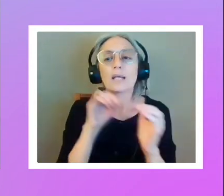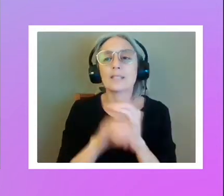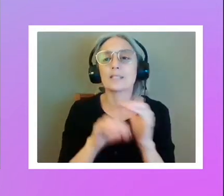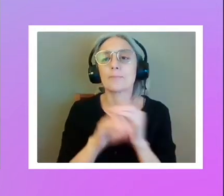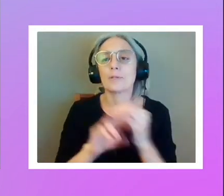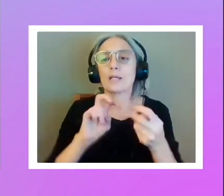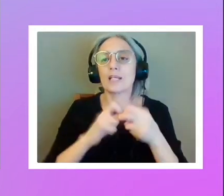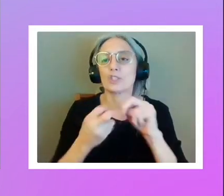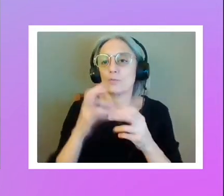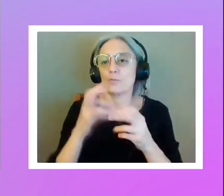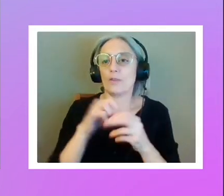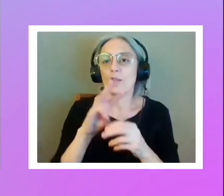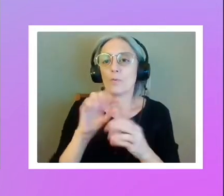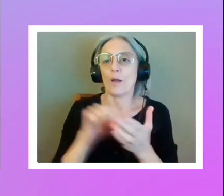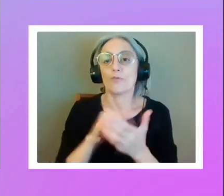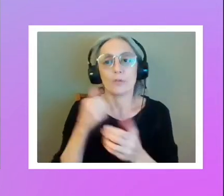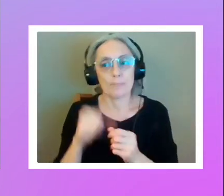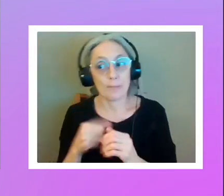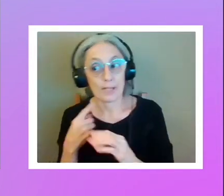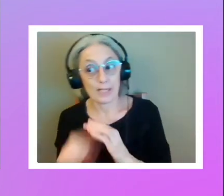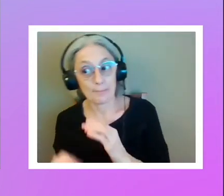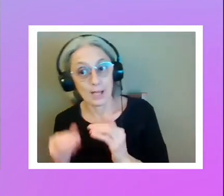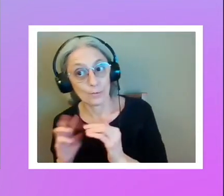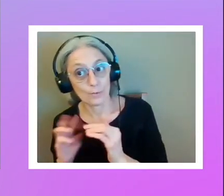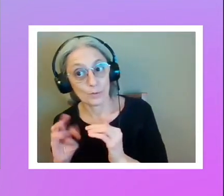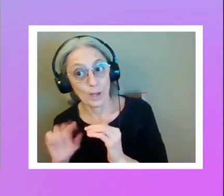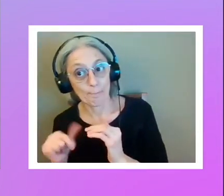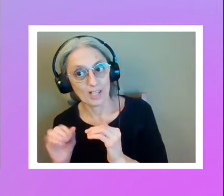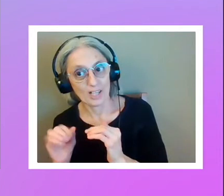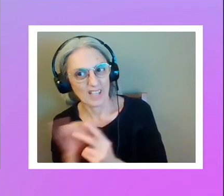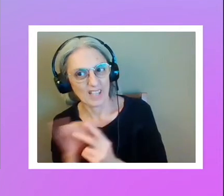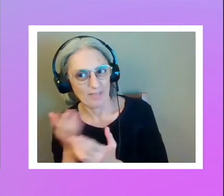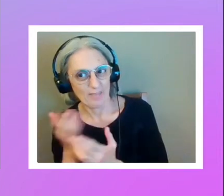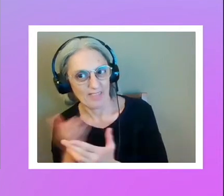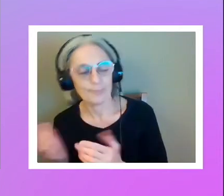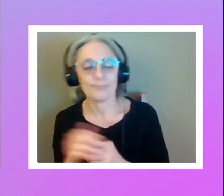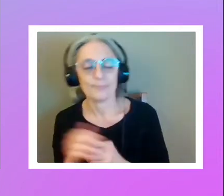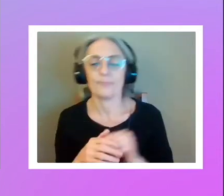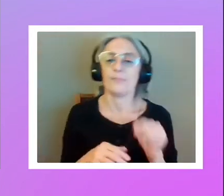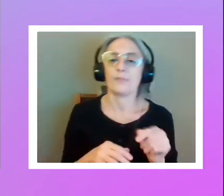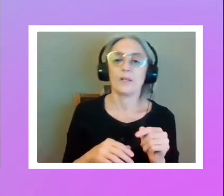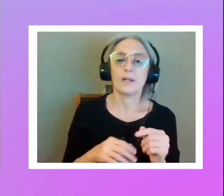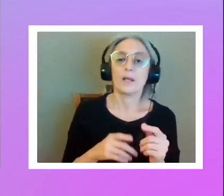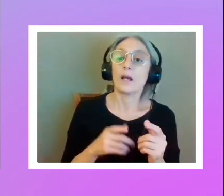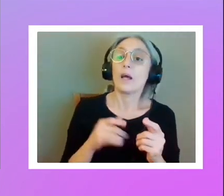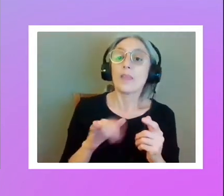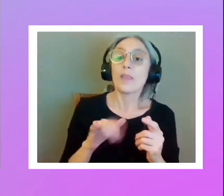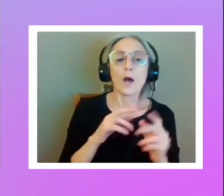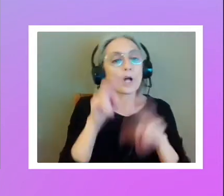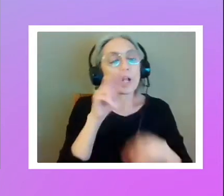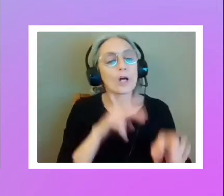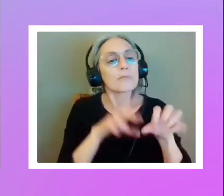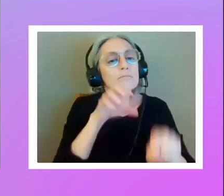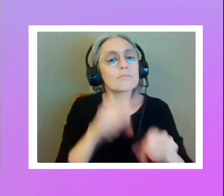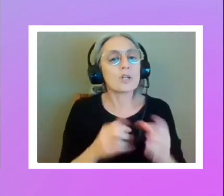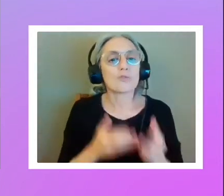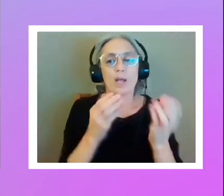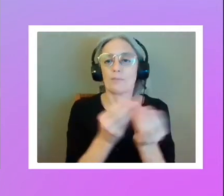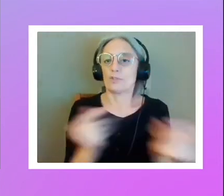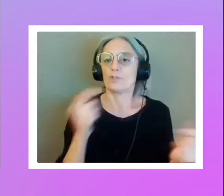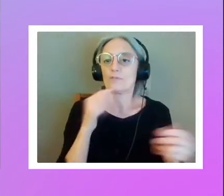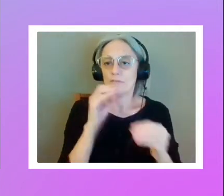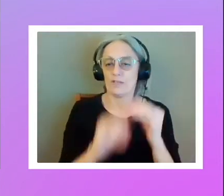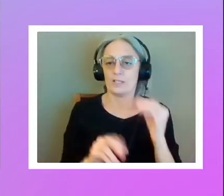Remember, emails are web pages. And even recommends recommendations and solutions to fix them. DQ offers